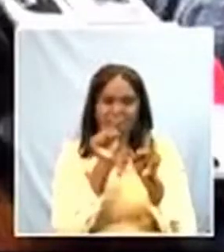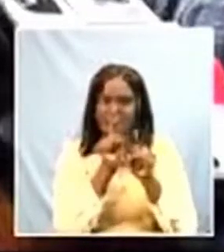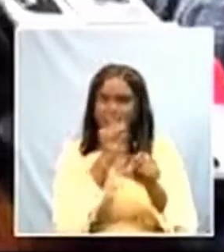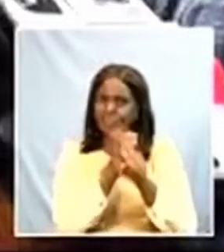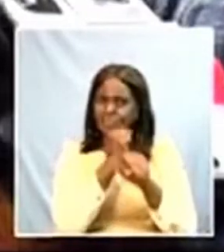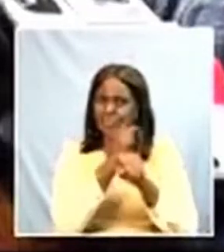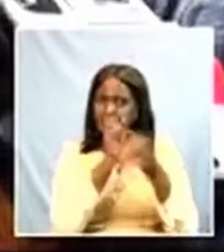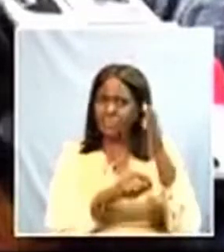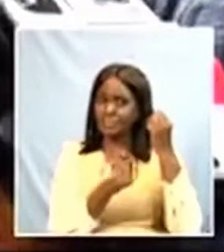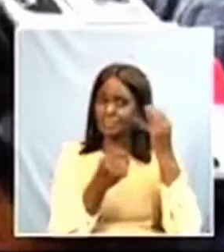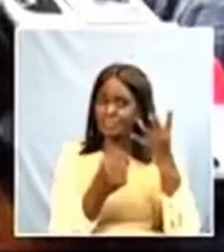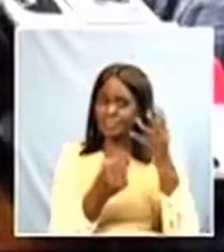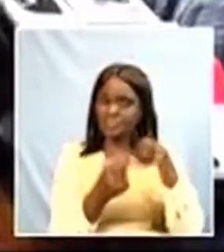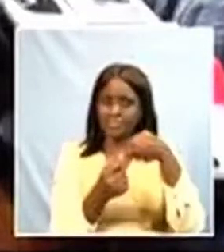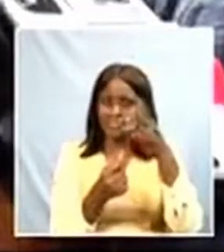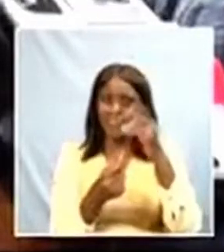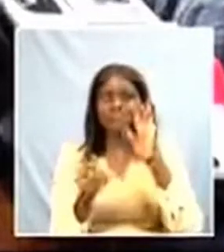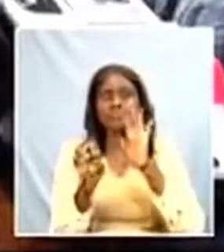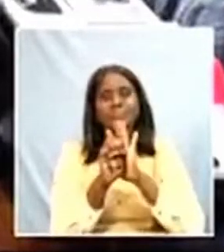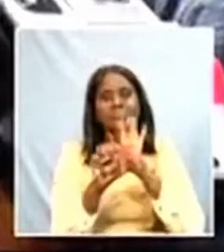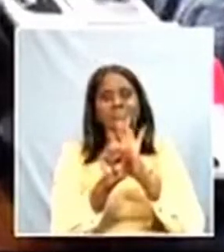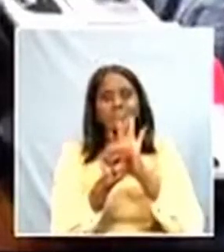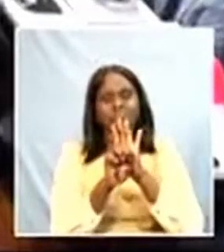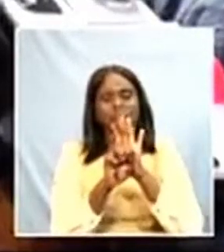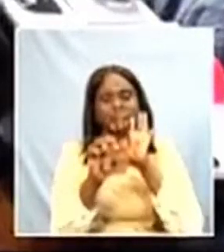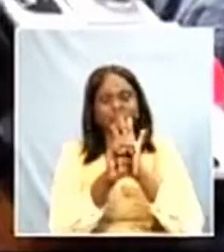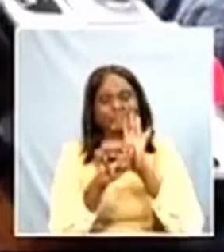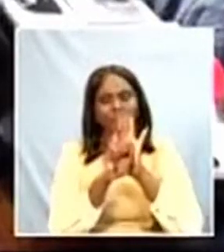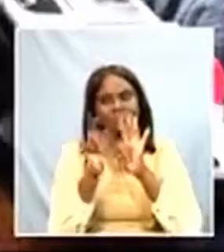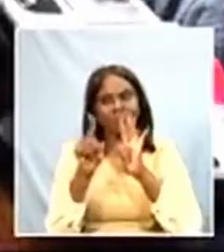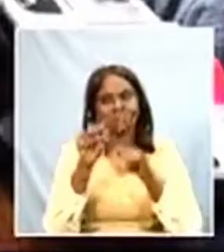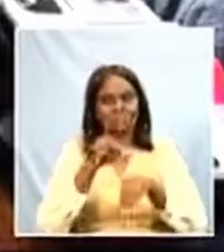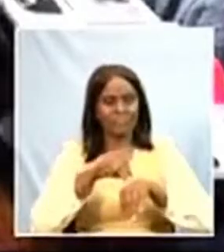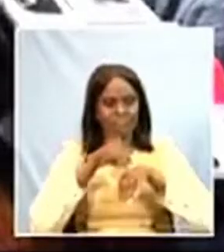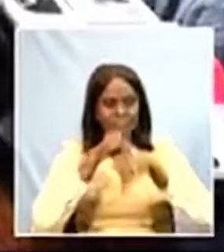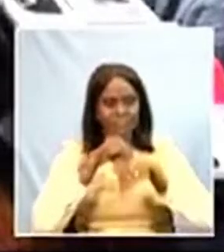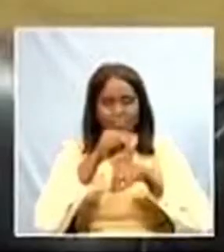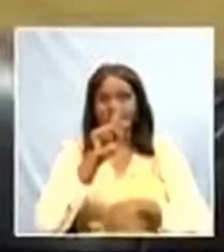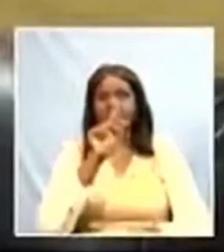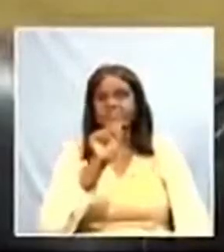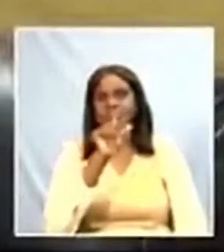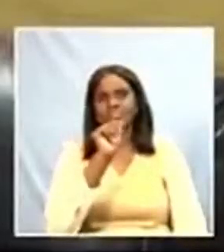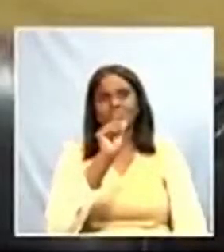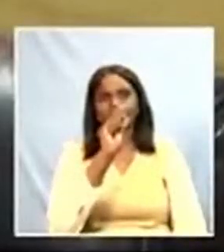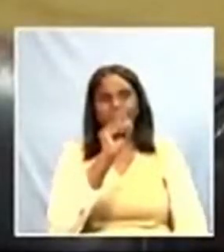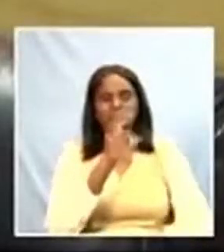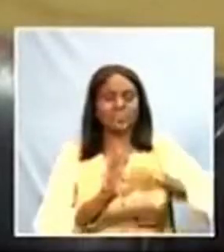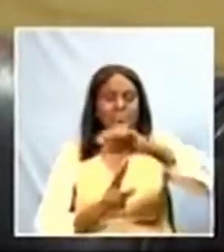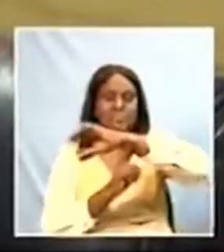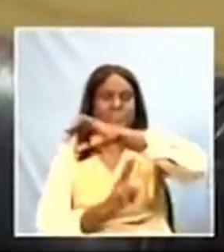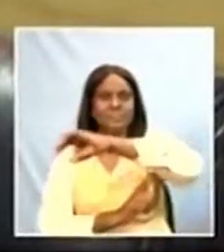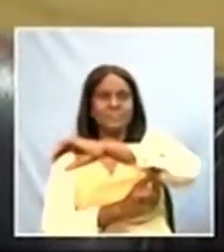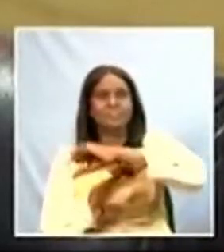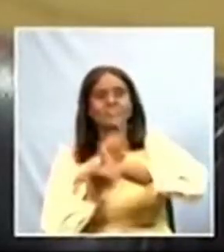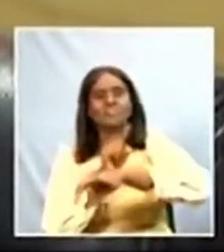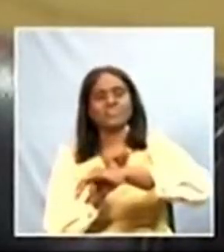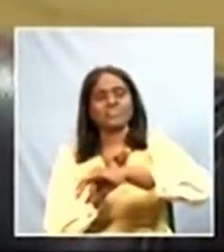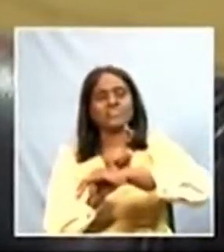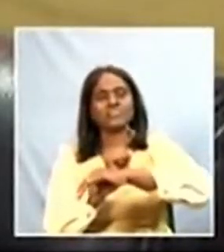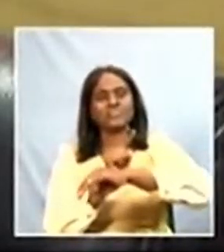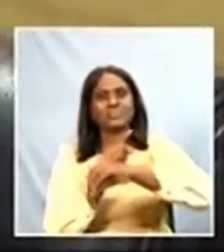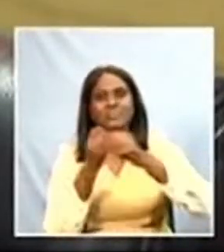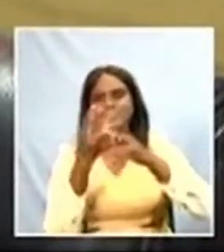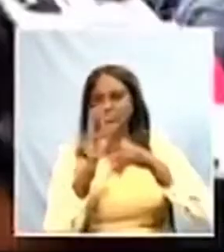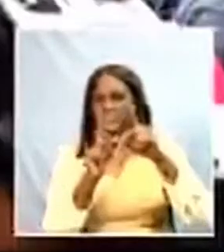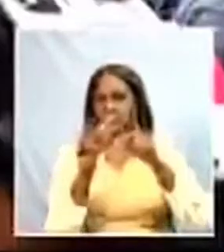such a cost. I'll give you an example. An example is the Mongu Kalabo Road, a bridge. Many